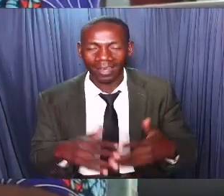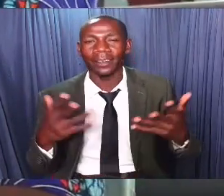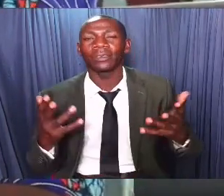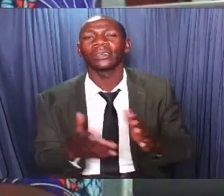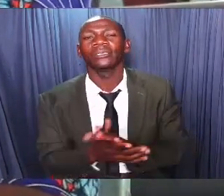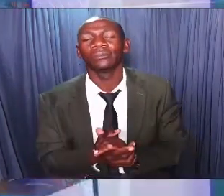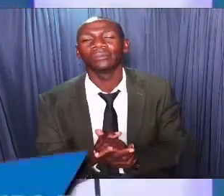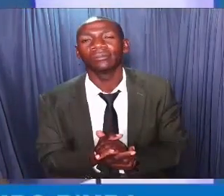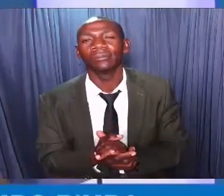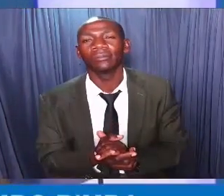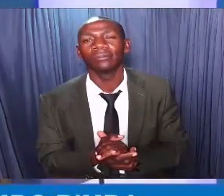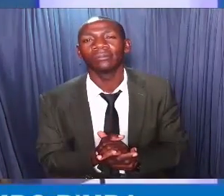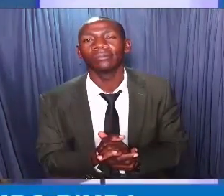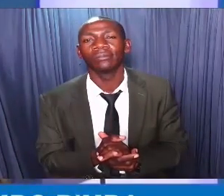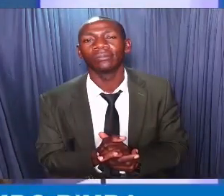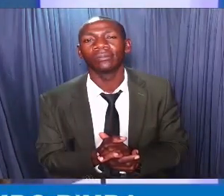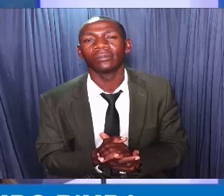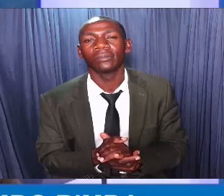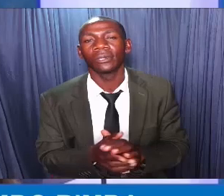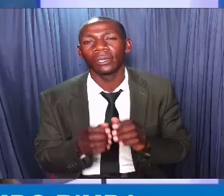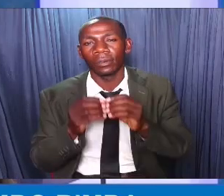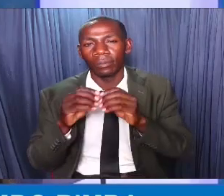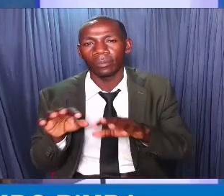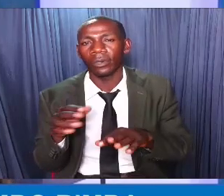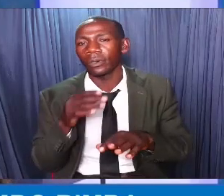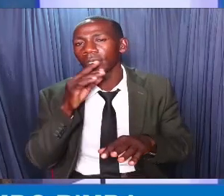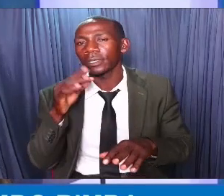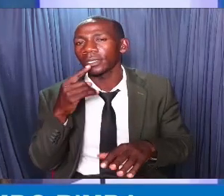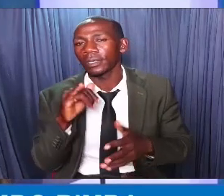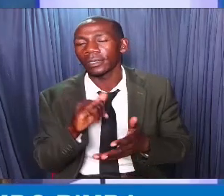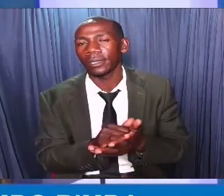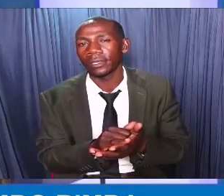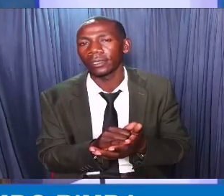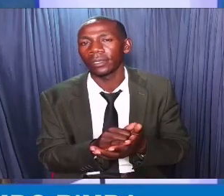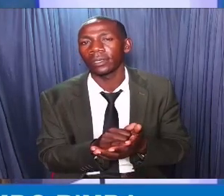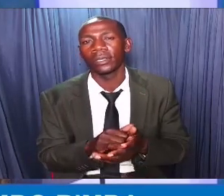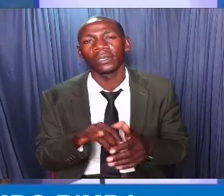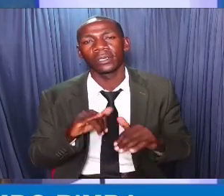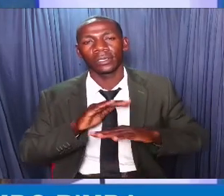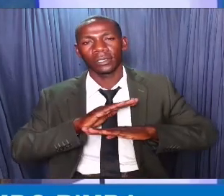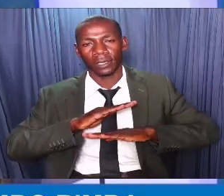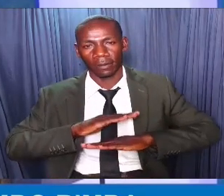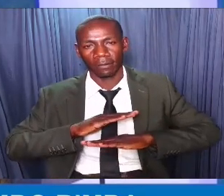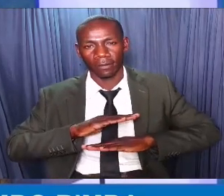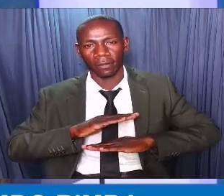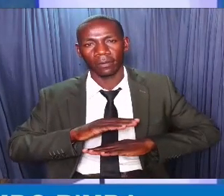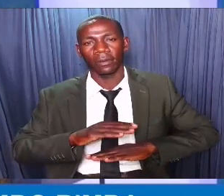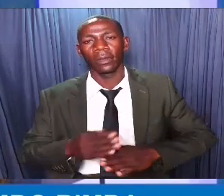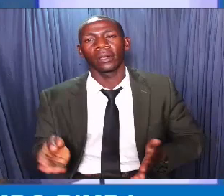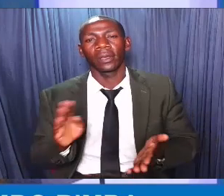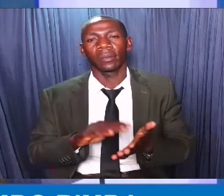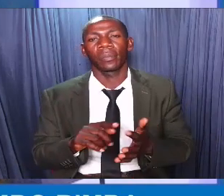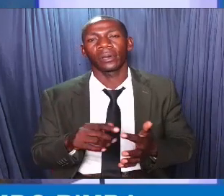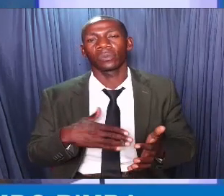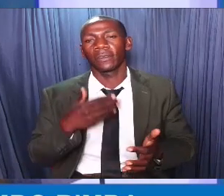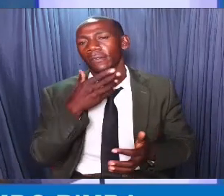Hallelujah. Hallelujah. Mwana mpotevu akasema. The prodigal son said. Imetosha. It's enough. Nitarudi kwa